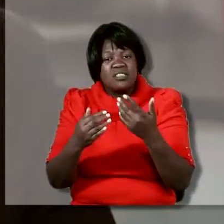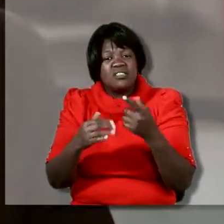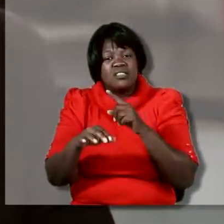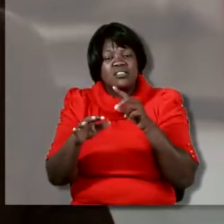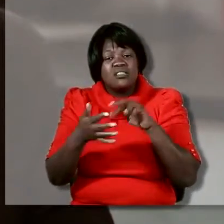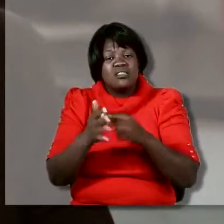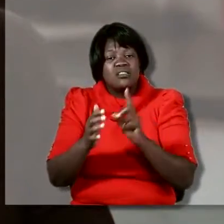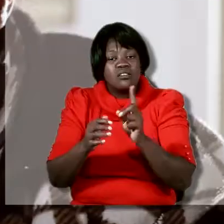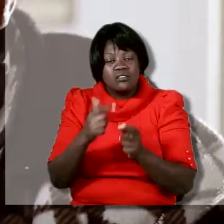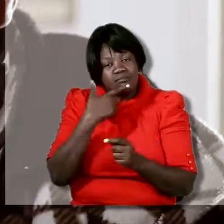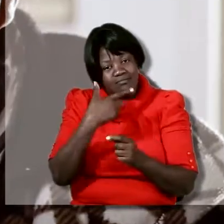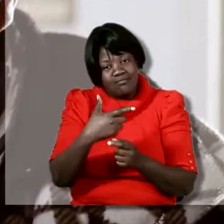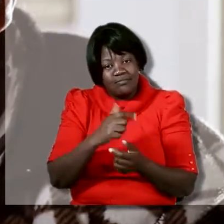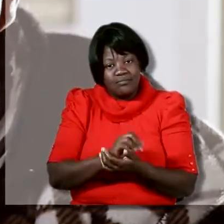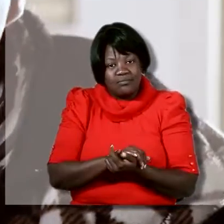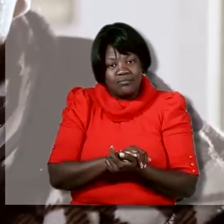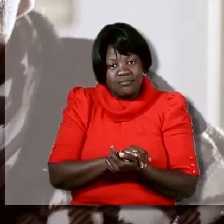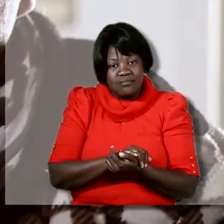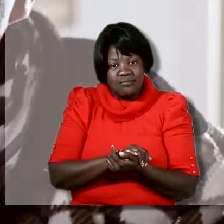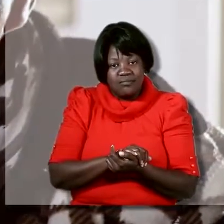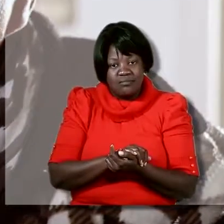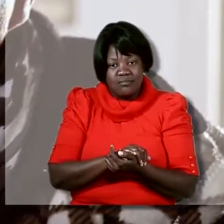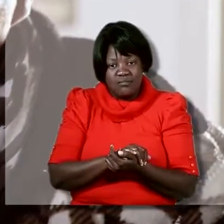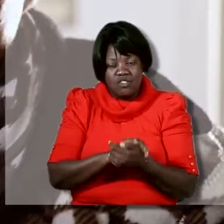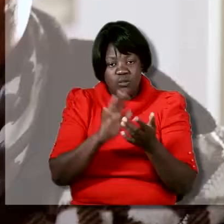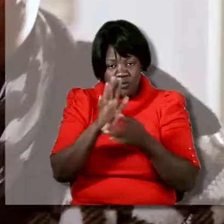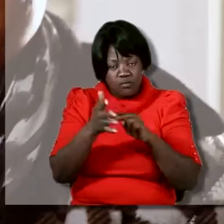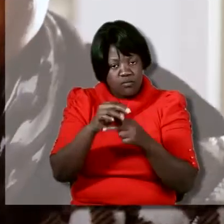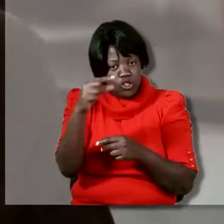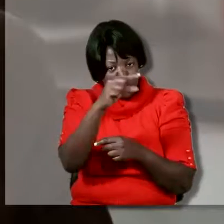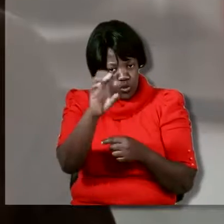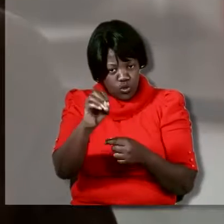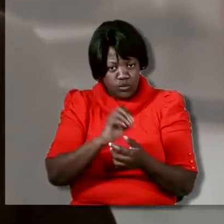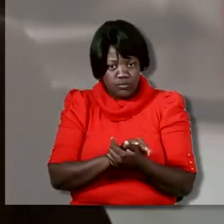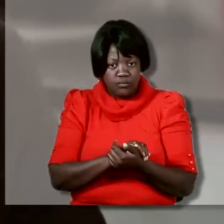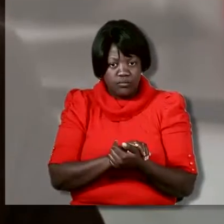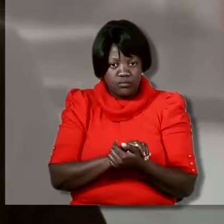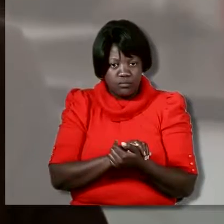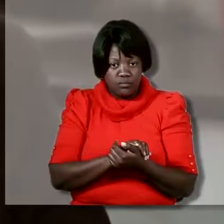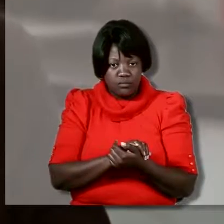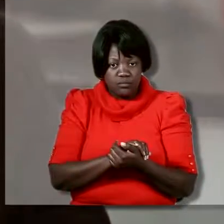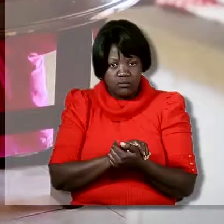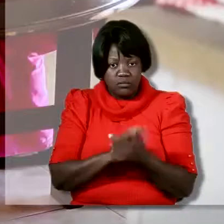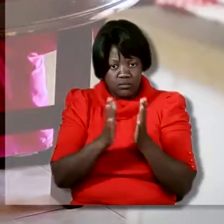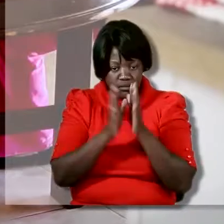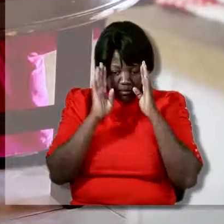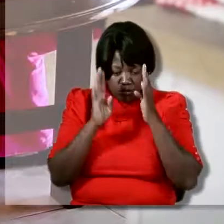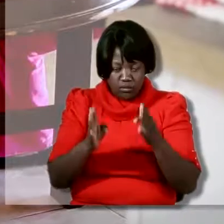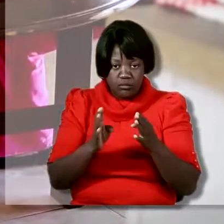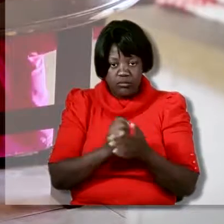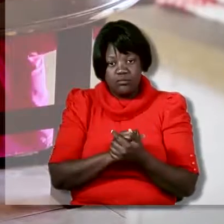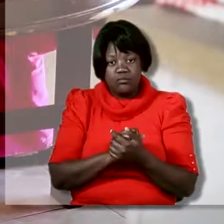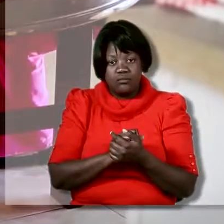It would be go, of course. Okay, you've got to drink now. Now focus. Okay, Mom. The